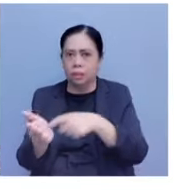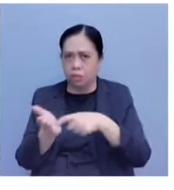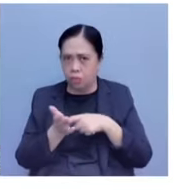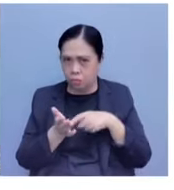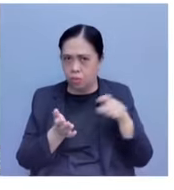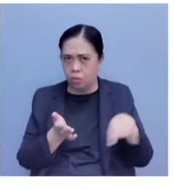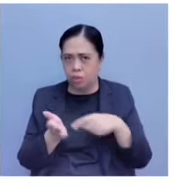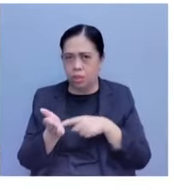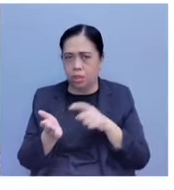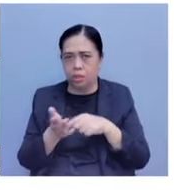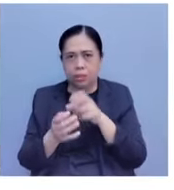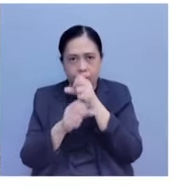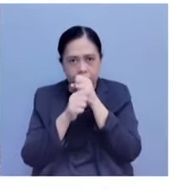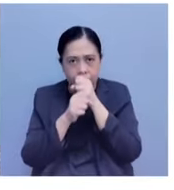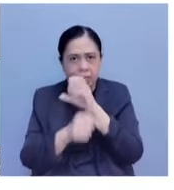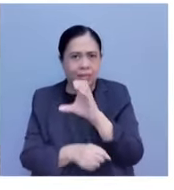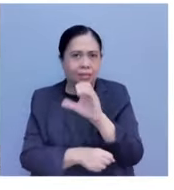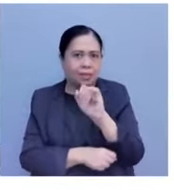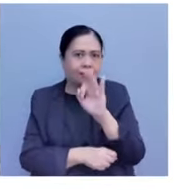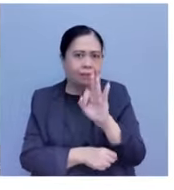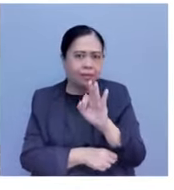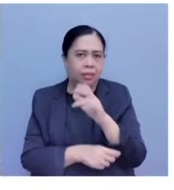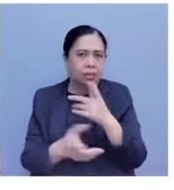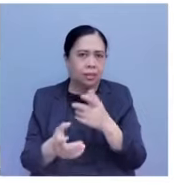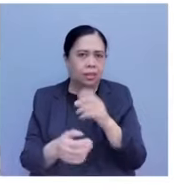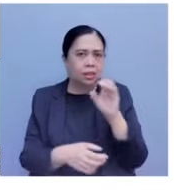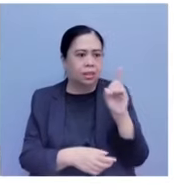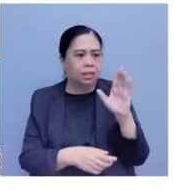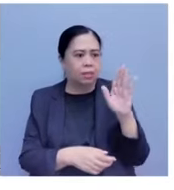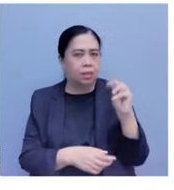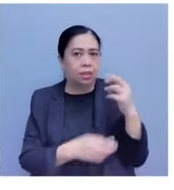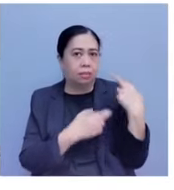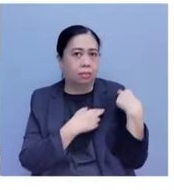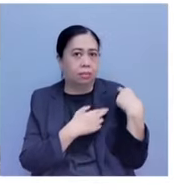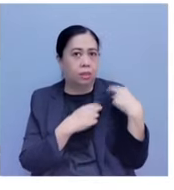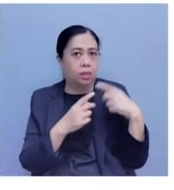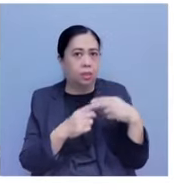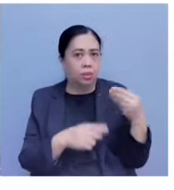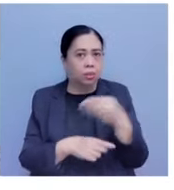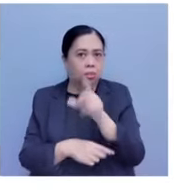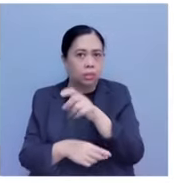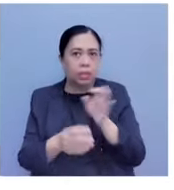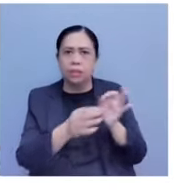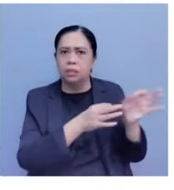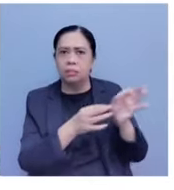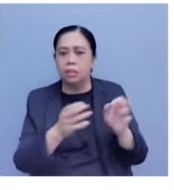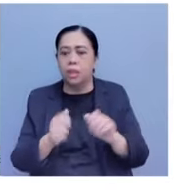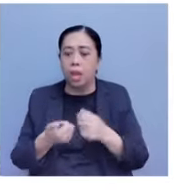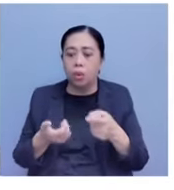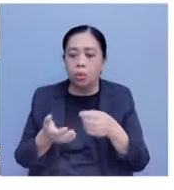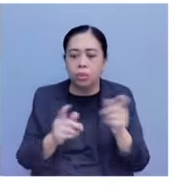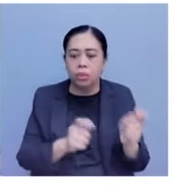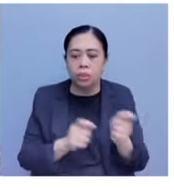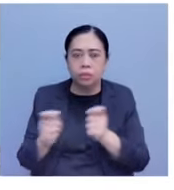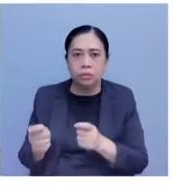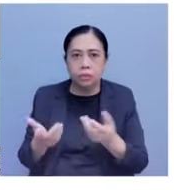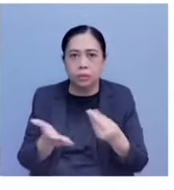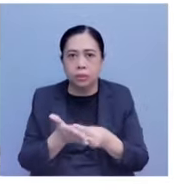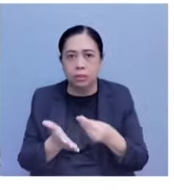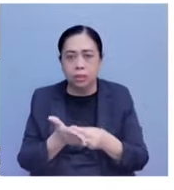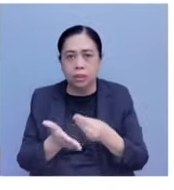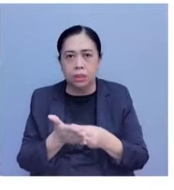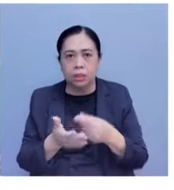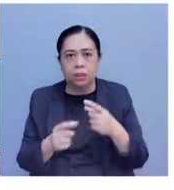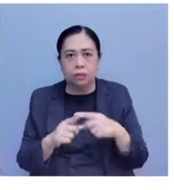circular on confidential funds. The DBM is tasked to explain, how did you transfer this from